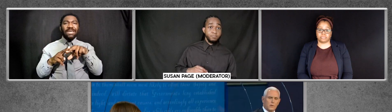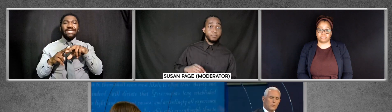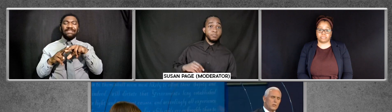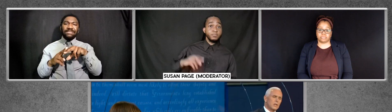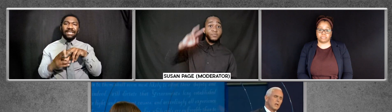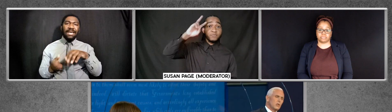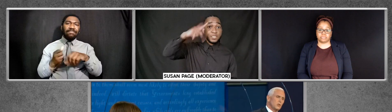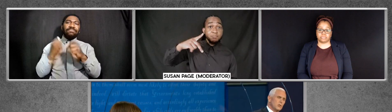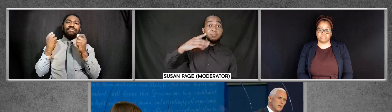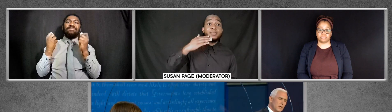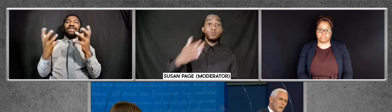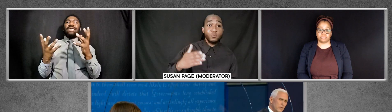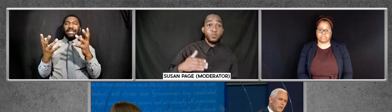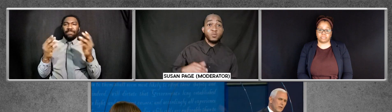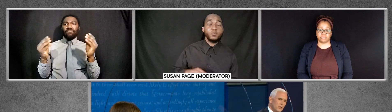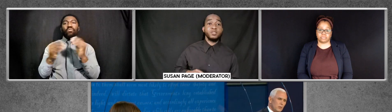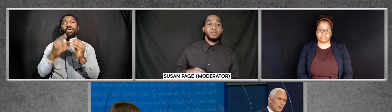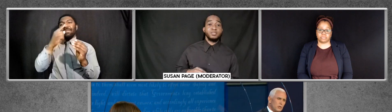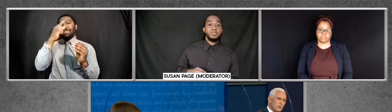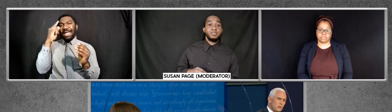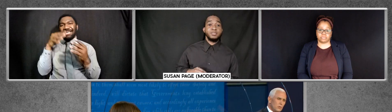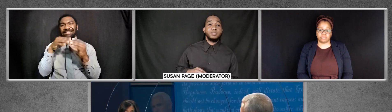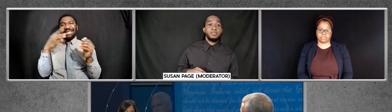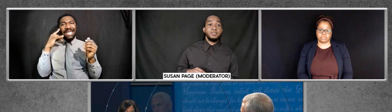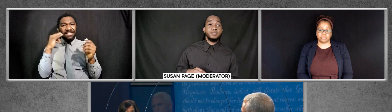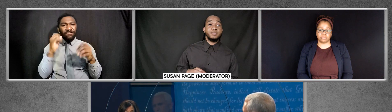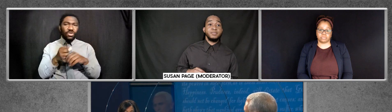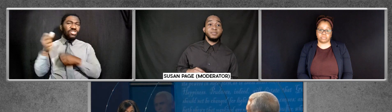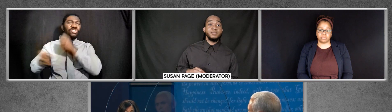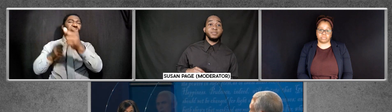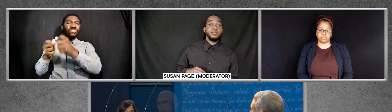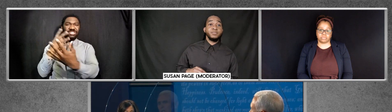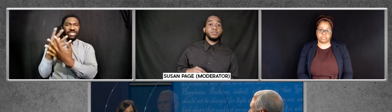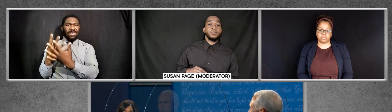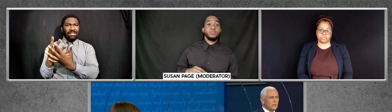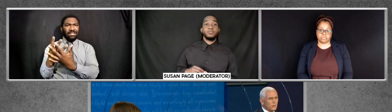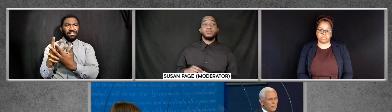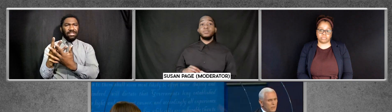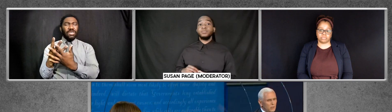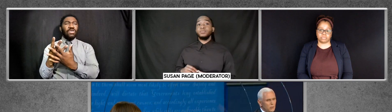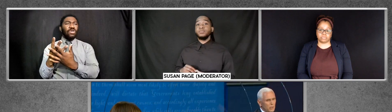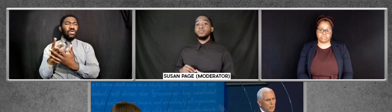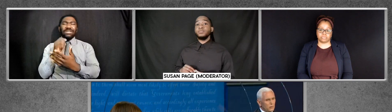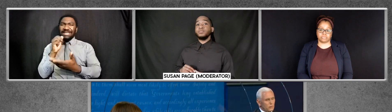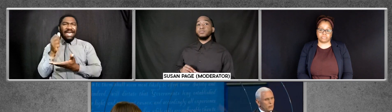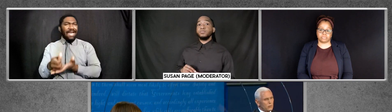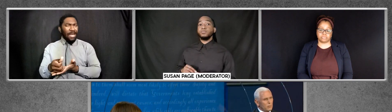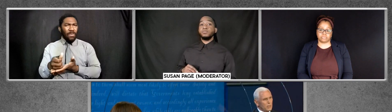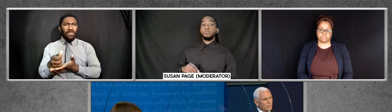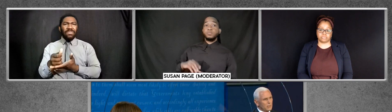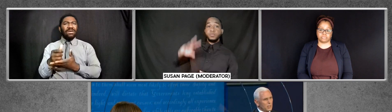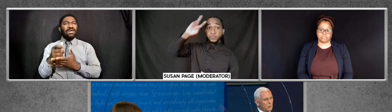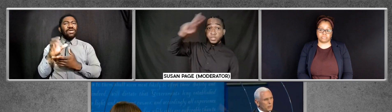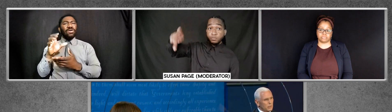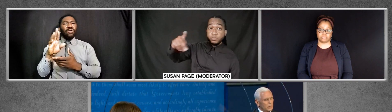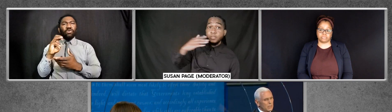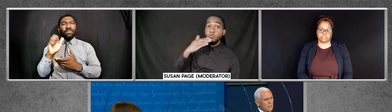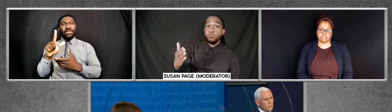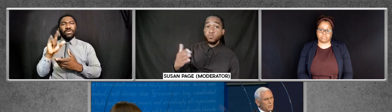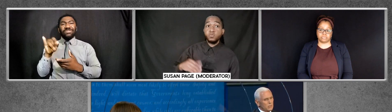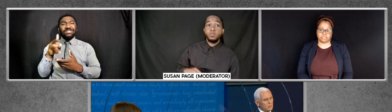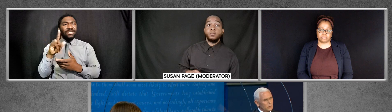in California. You did nothing on criminal justice reform in California. You didn't lift a finger to pass the First Step Act on Capitol